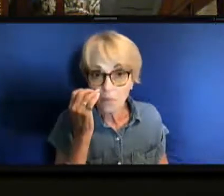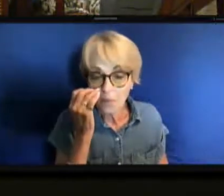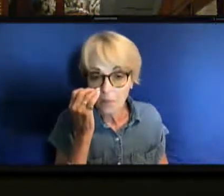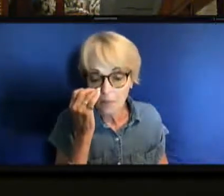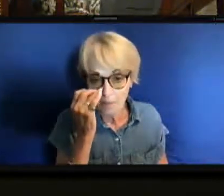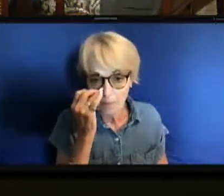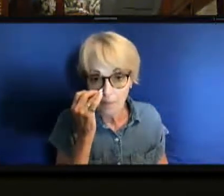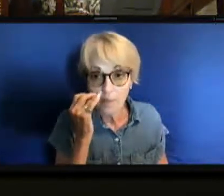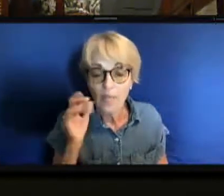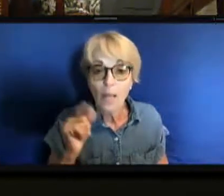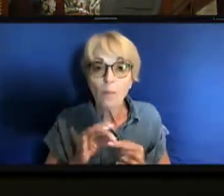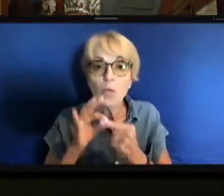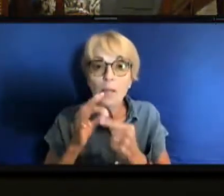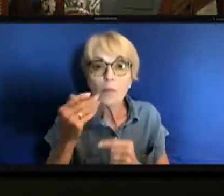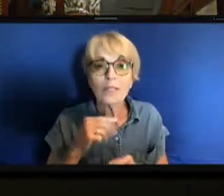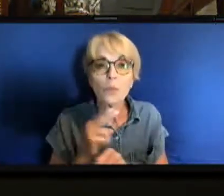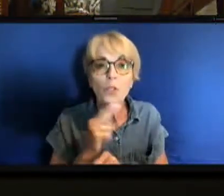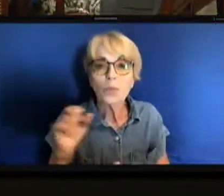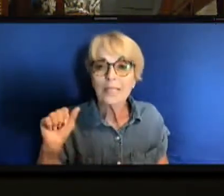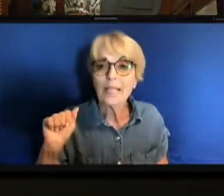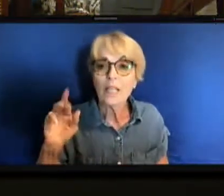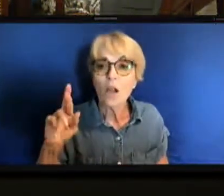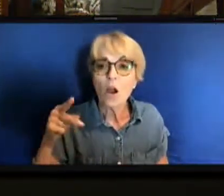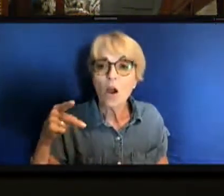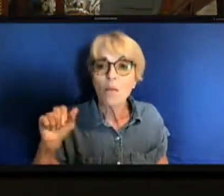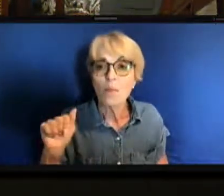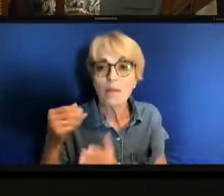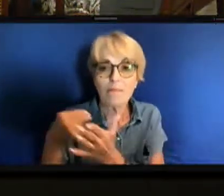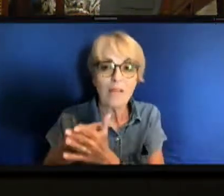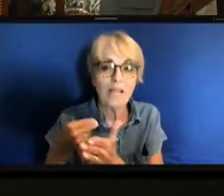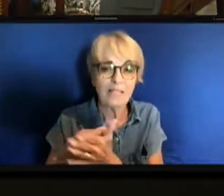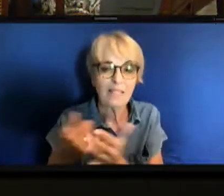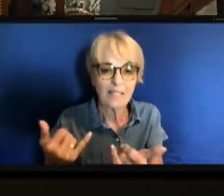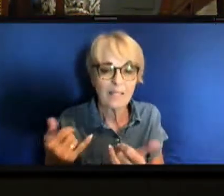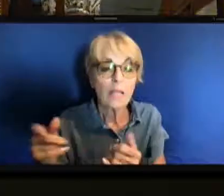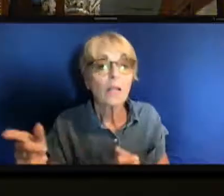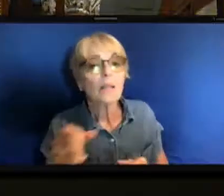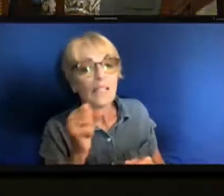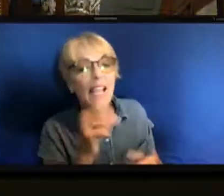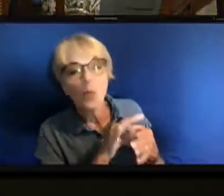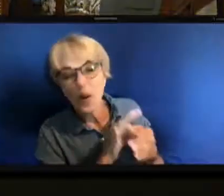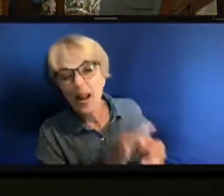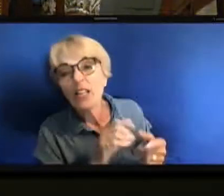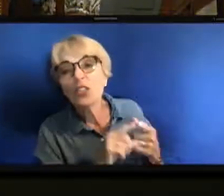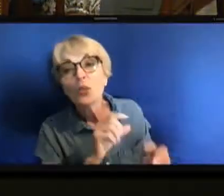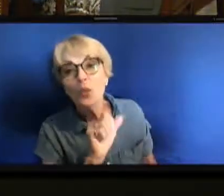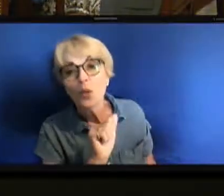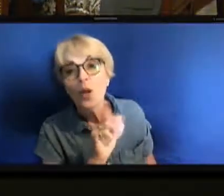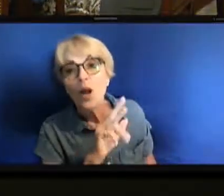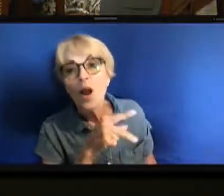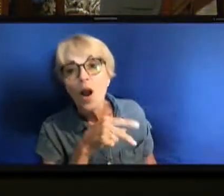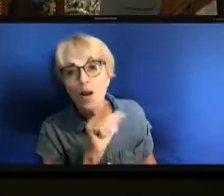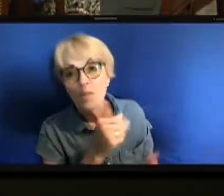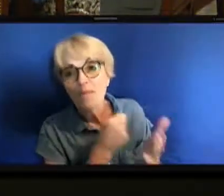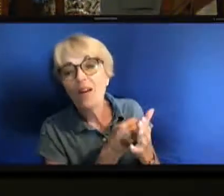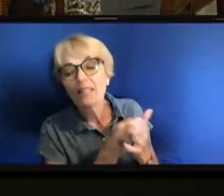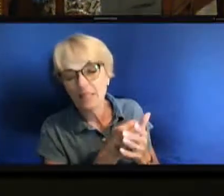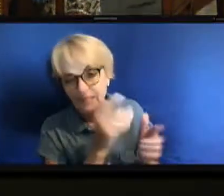particularly because we were using ARPA funds in this instance. Right. It would. Yeah, well, related to ARPA funds, absolutely. Okay,